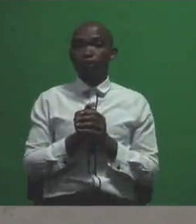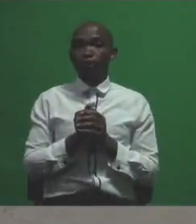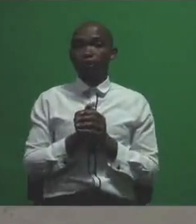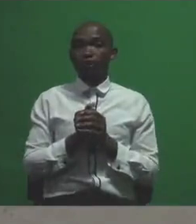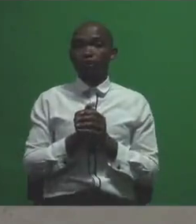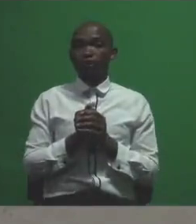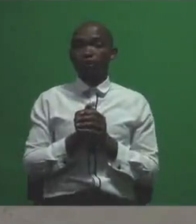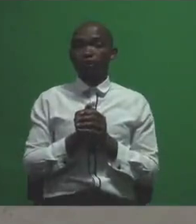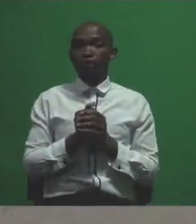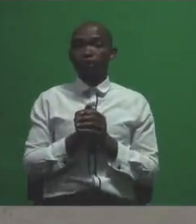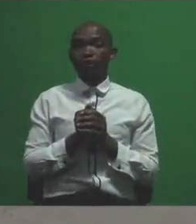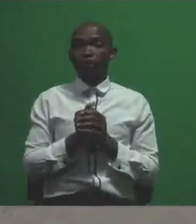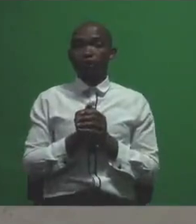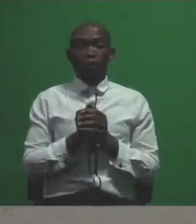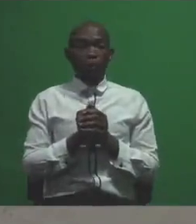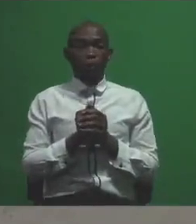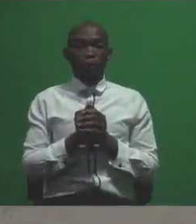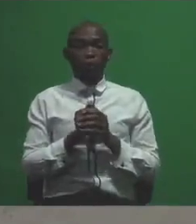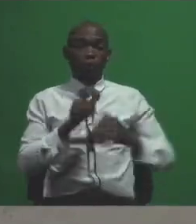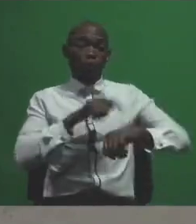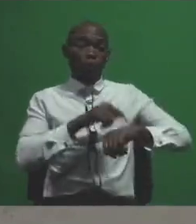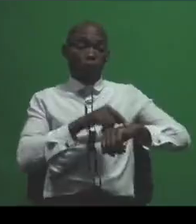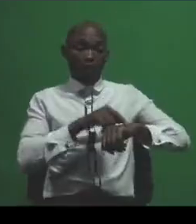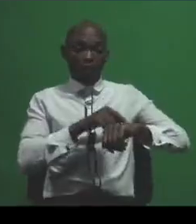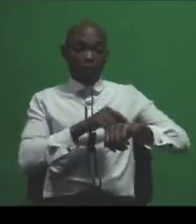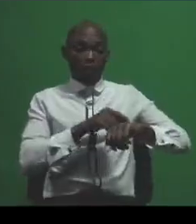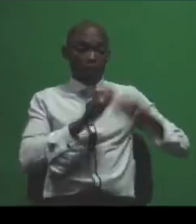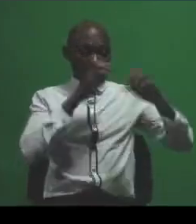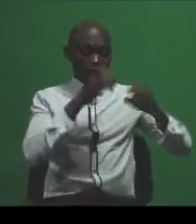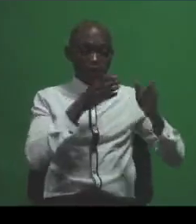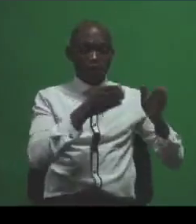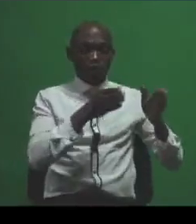When laboratory rule followed, so